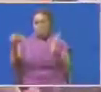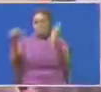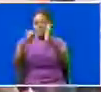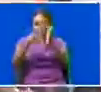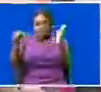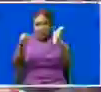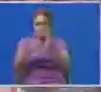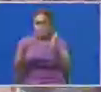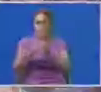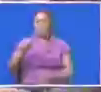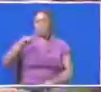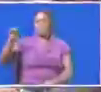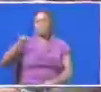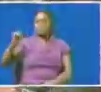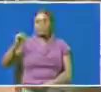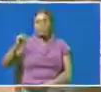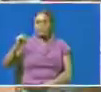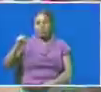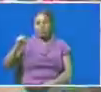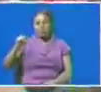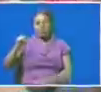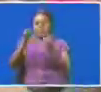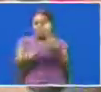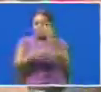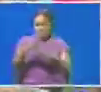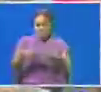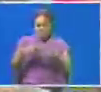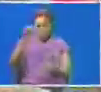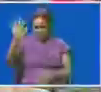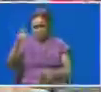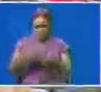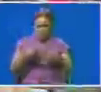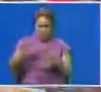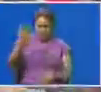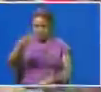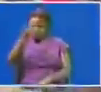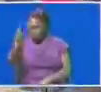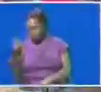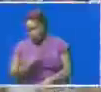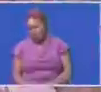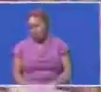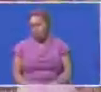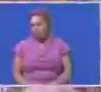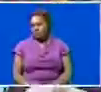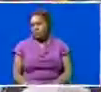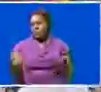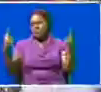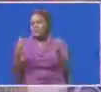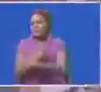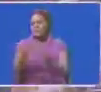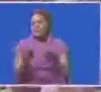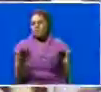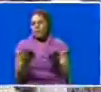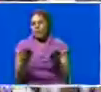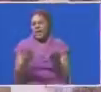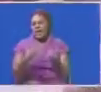much political turmoil experienced in the country every 5 years, question begs, what difference would